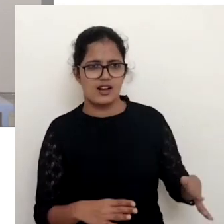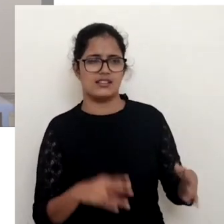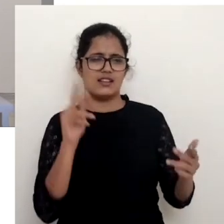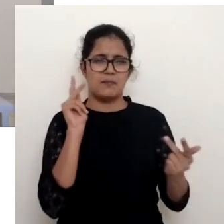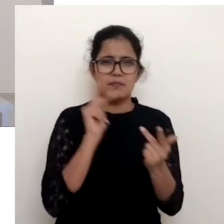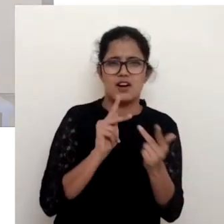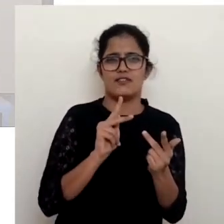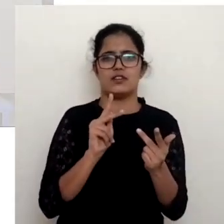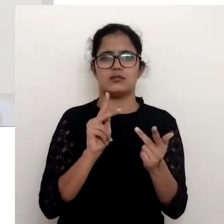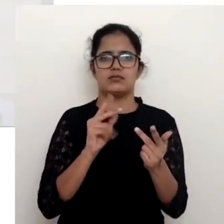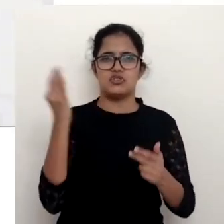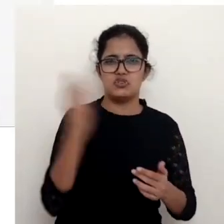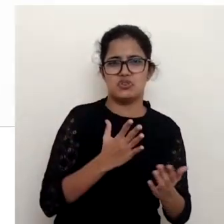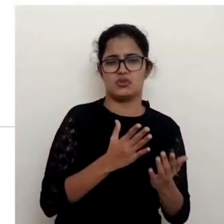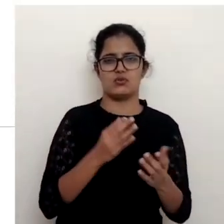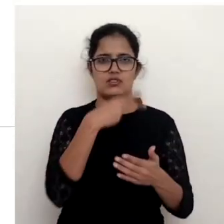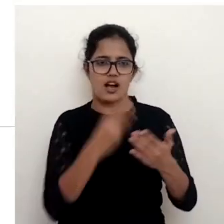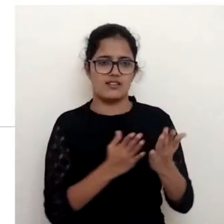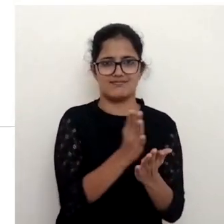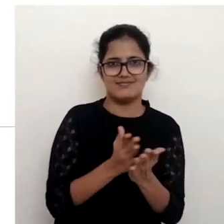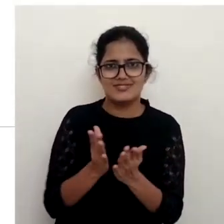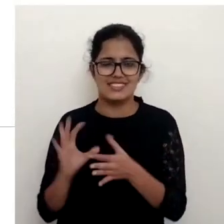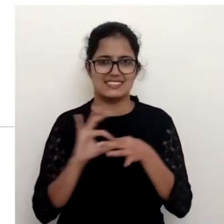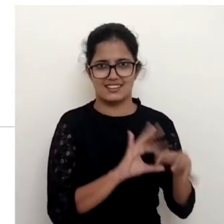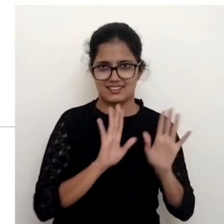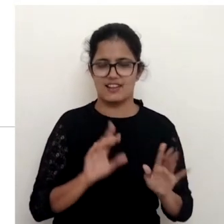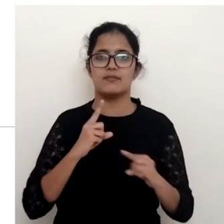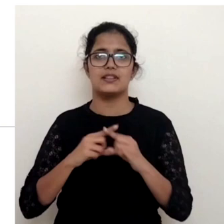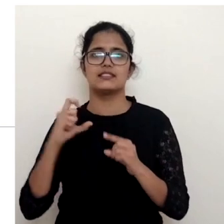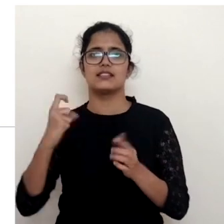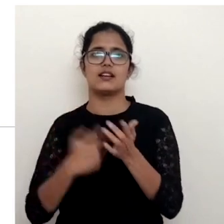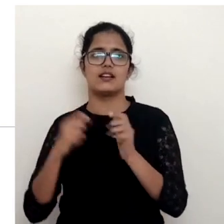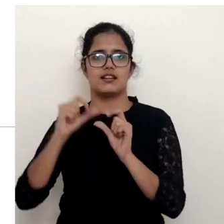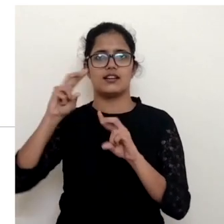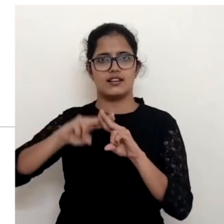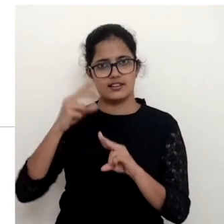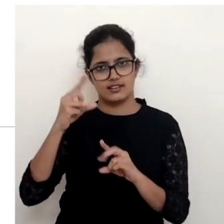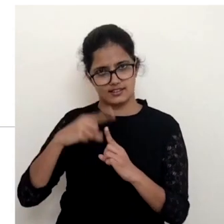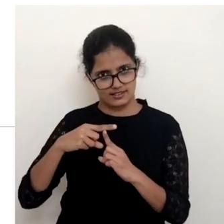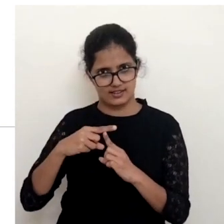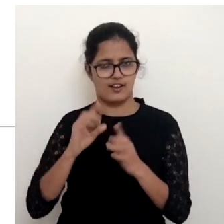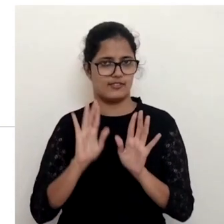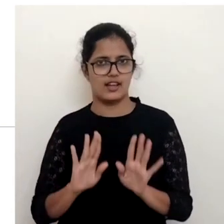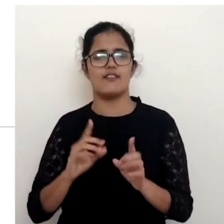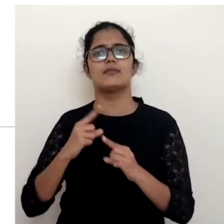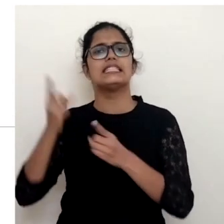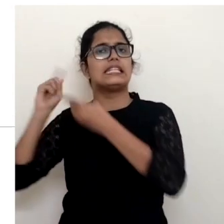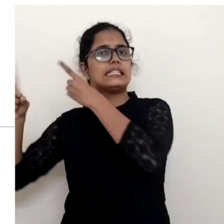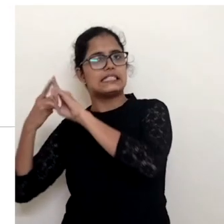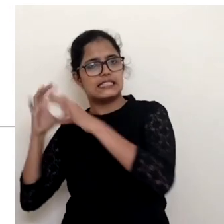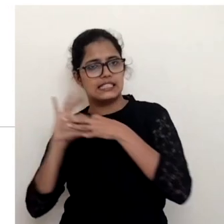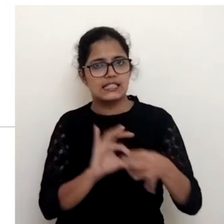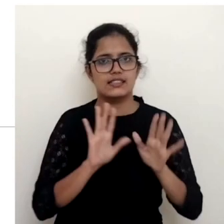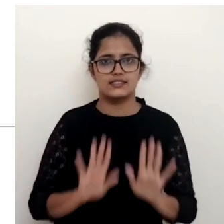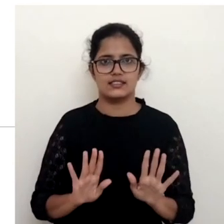completely activated. She brings in a modernist sensibility with the symmetry and the formal precision,